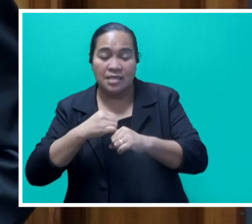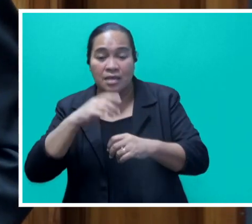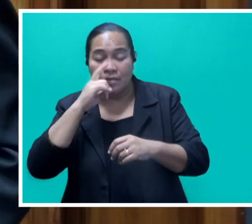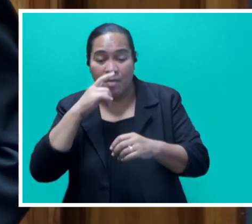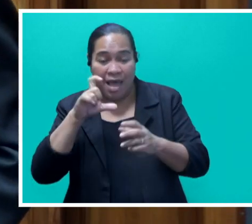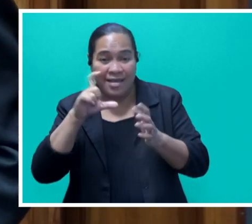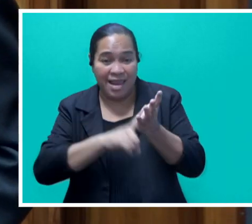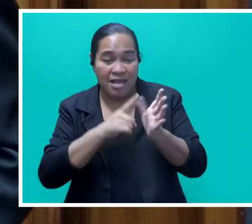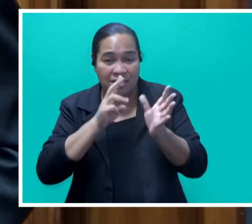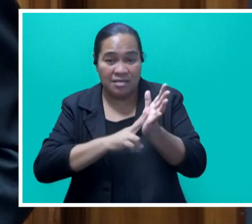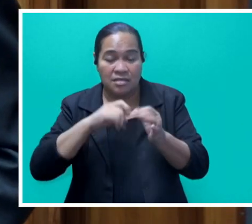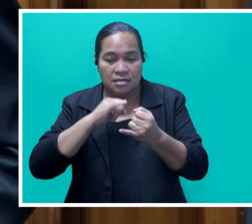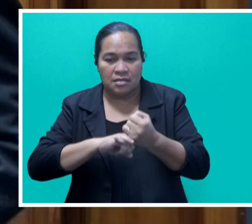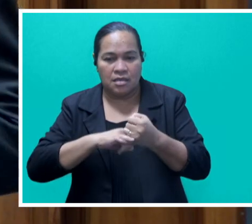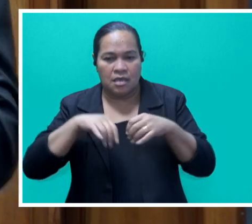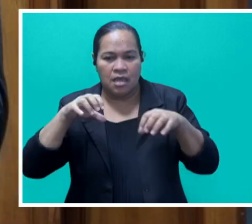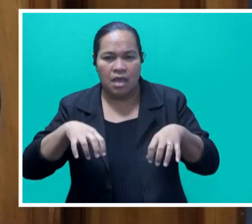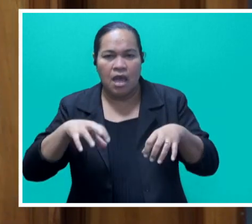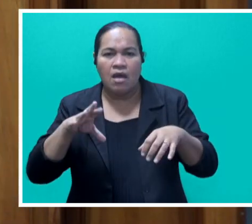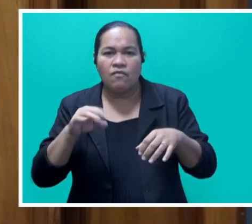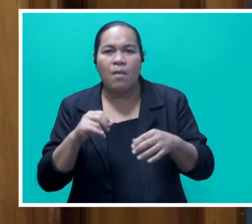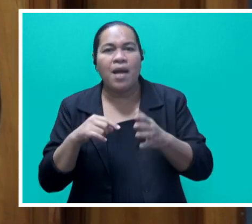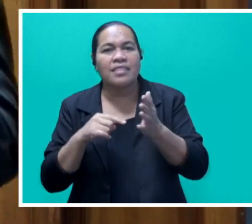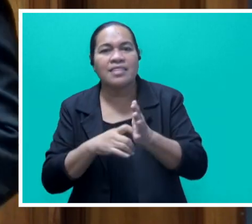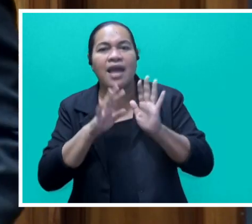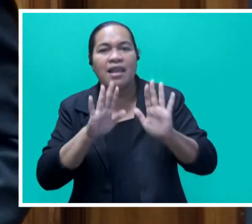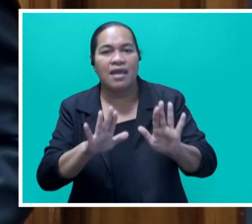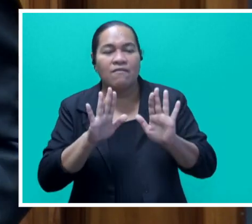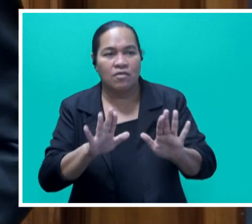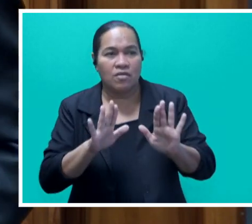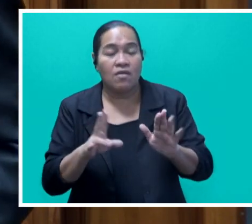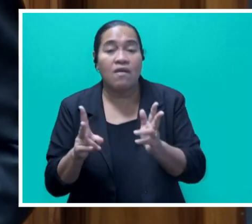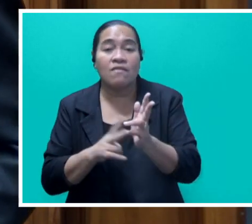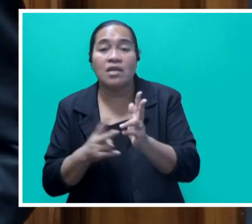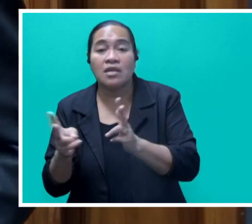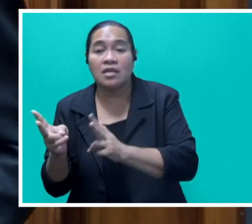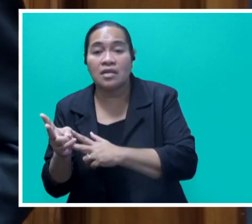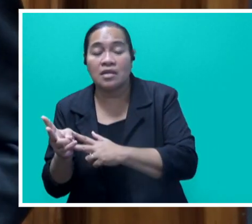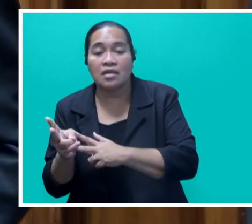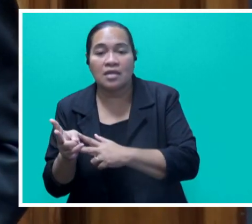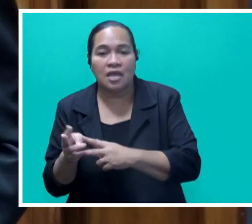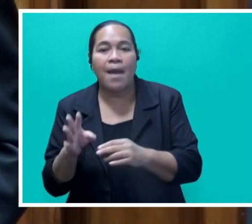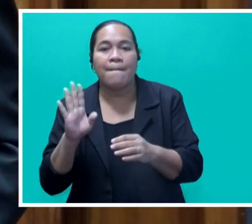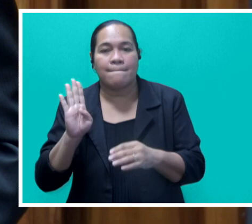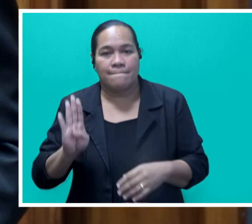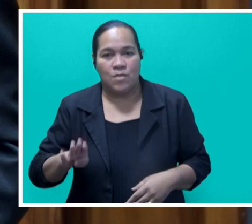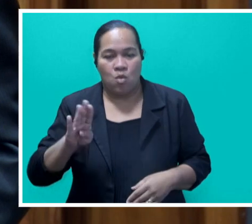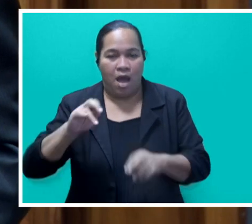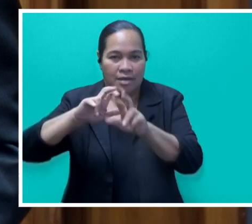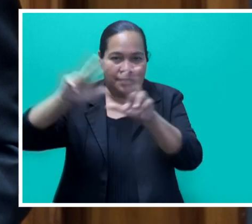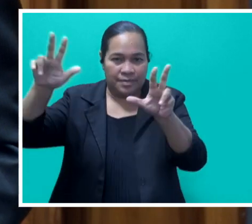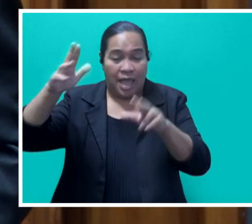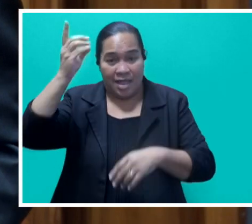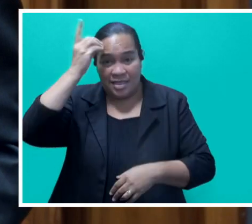about Levu, and from Taidilevu, from the village of Nabuniavu in Bua. My